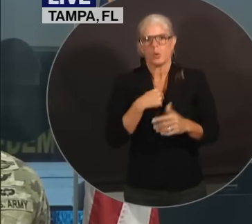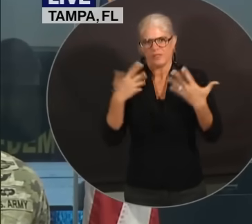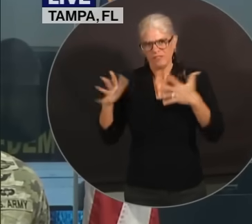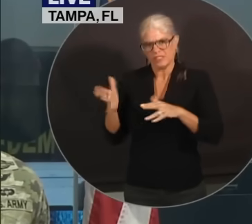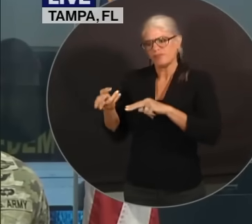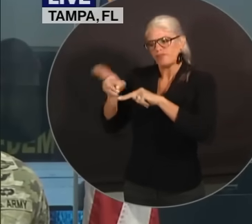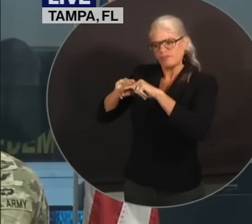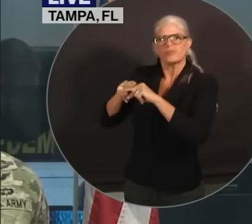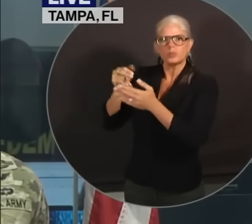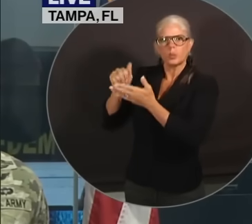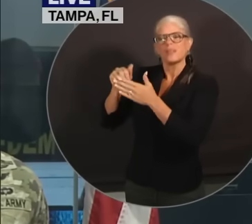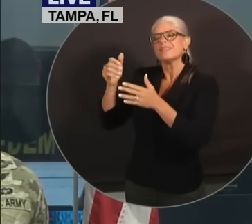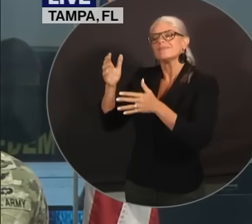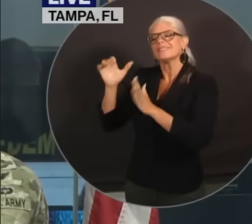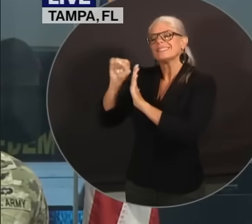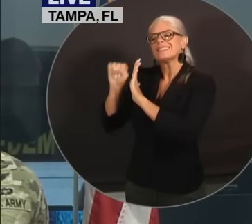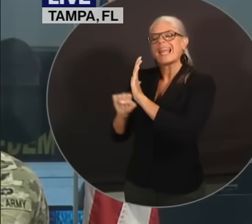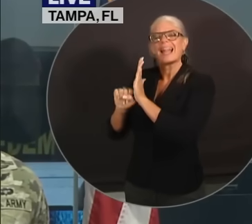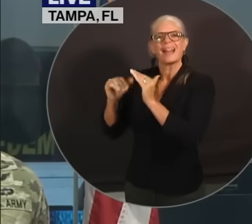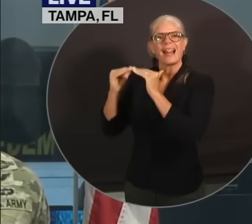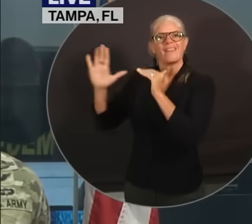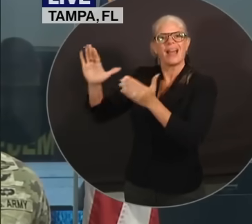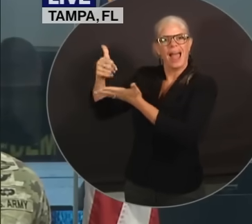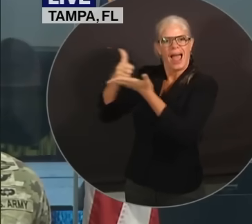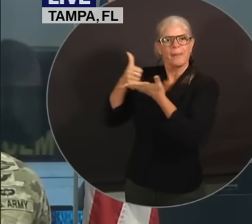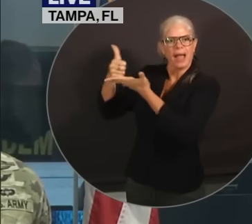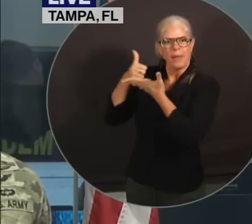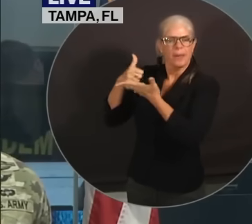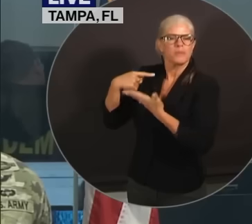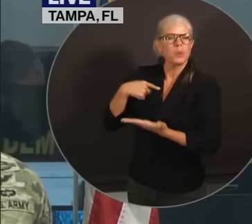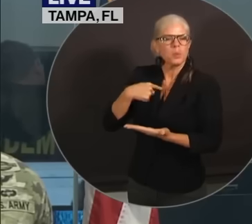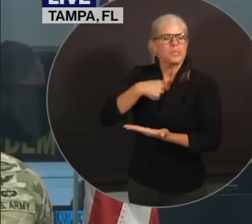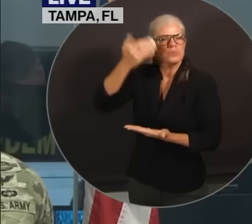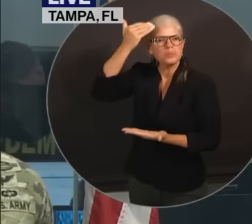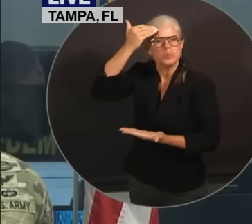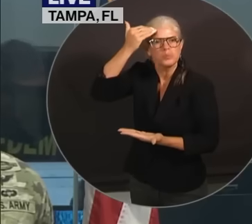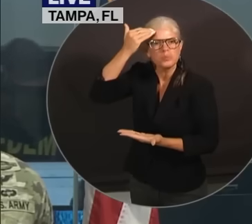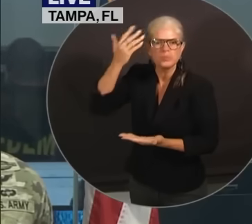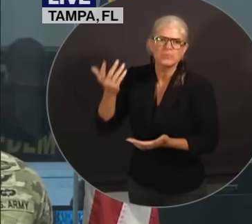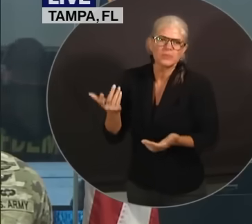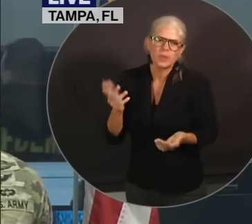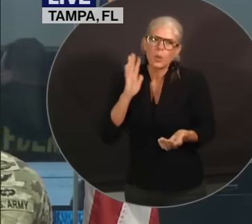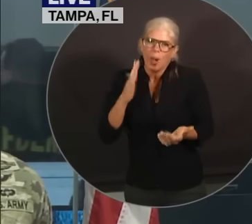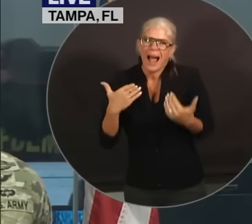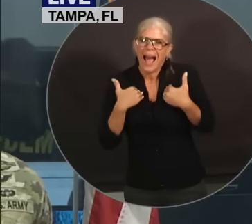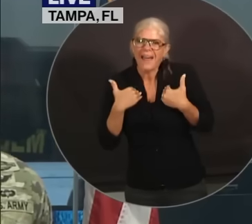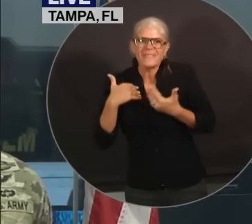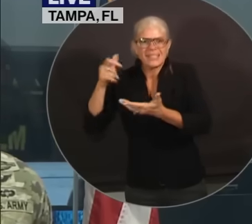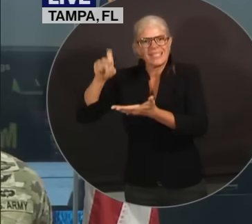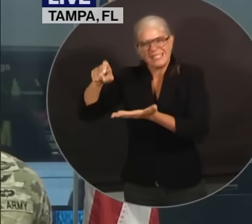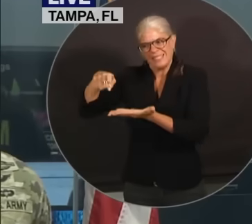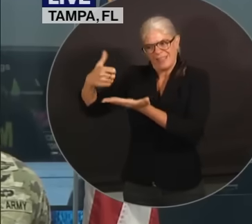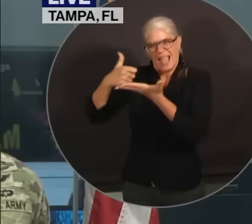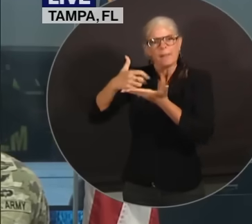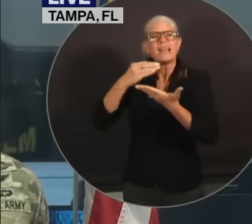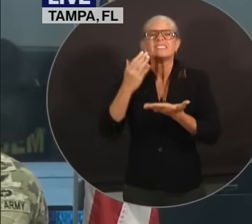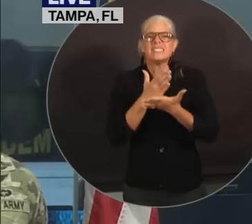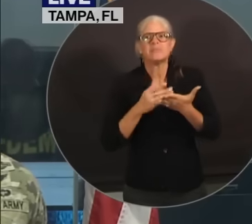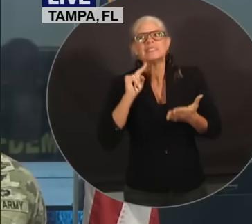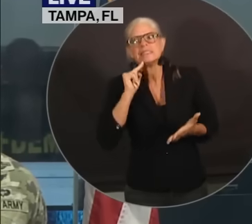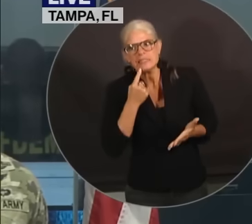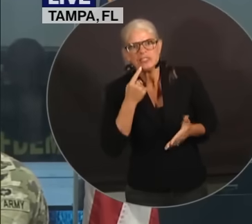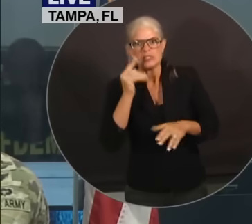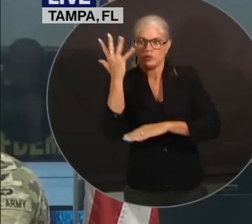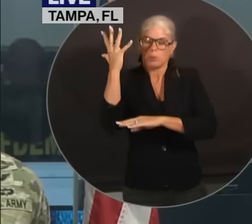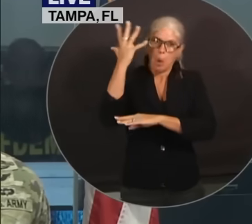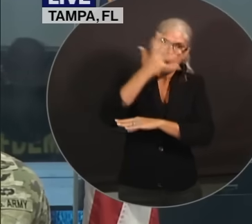the past, but I think you can anticipate that there's going to be a need for some serious debris removal. So please take the